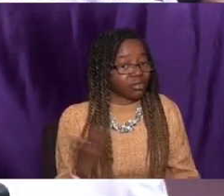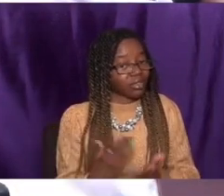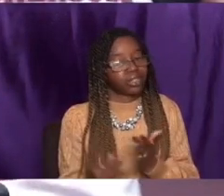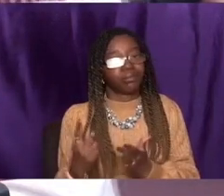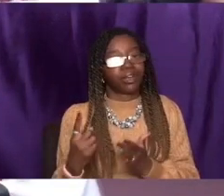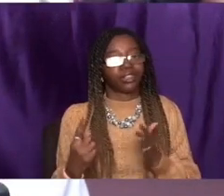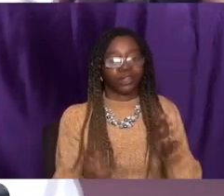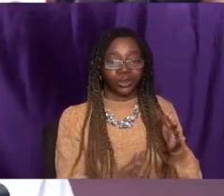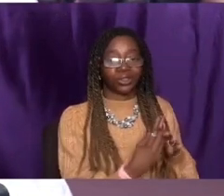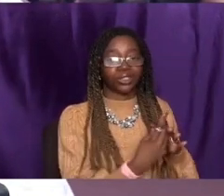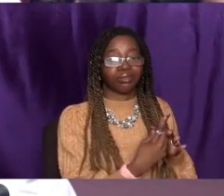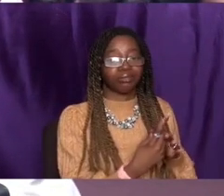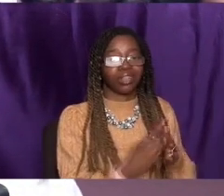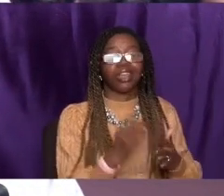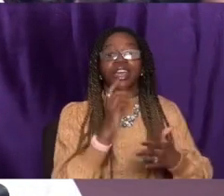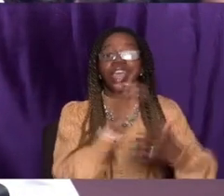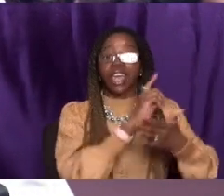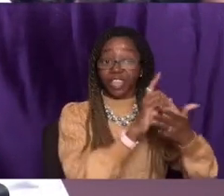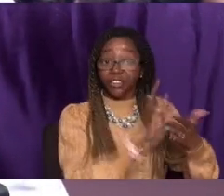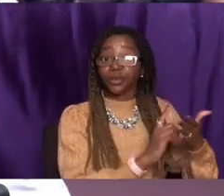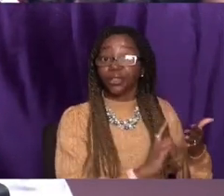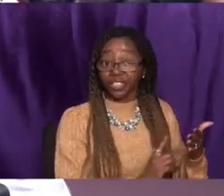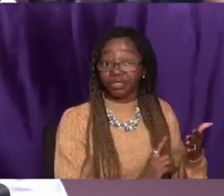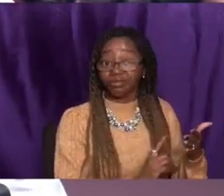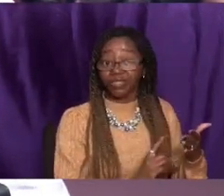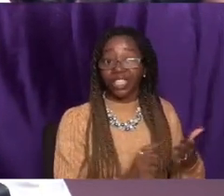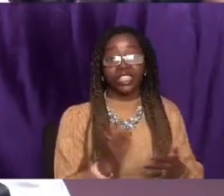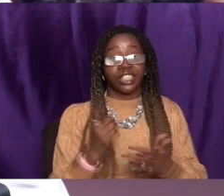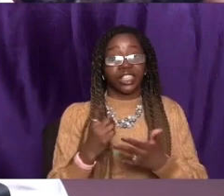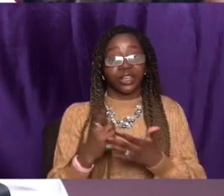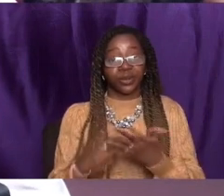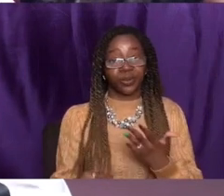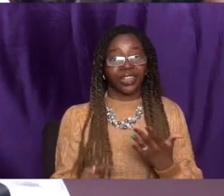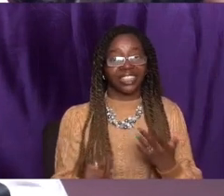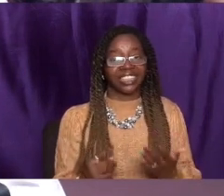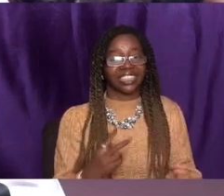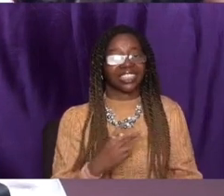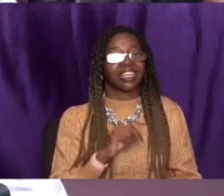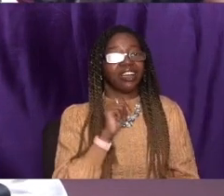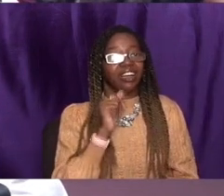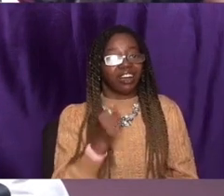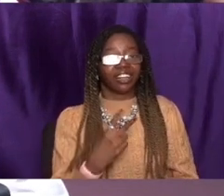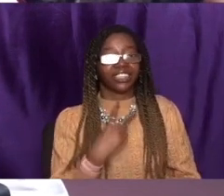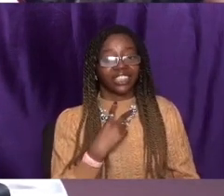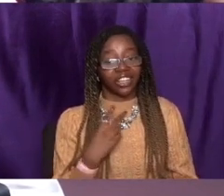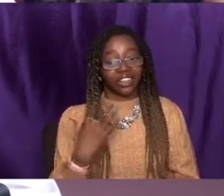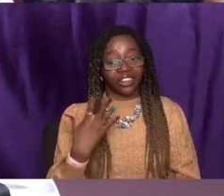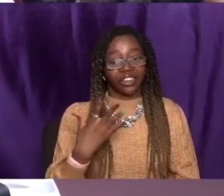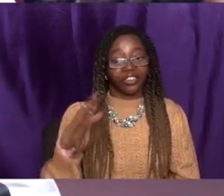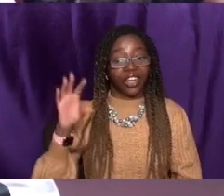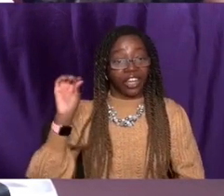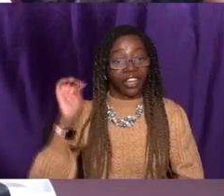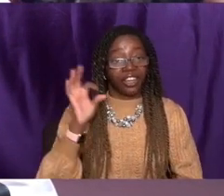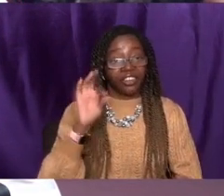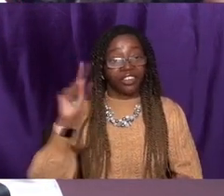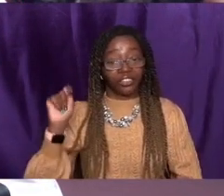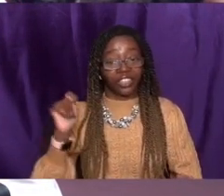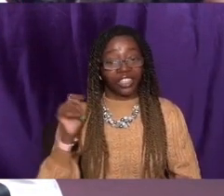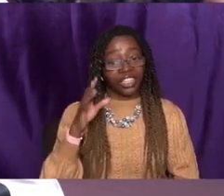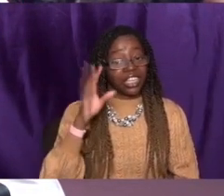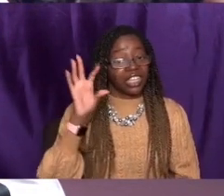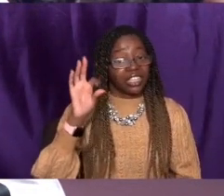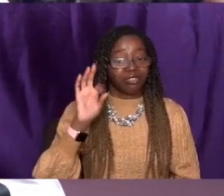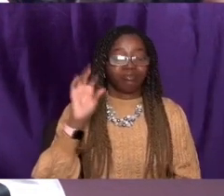Somebody shows up every Sunday to hear what this disabled, handicapped, 5'7" little Negro has to say.